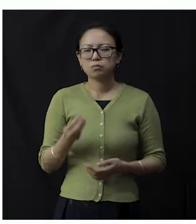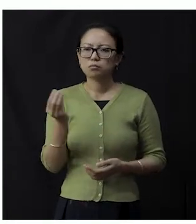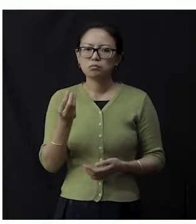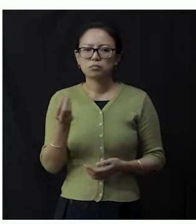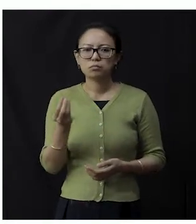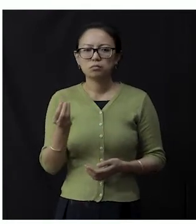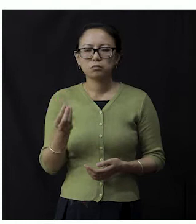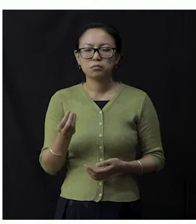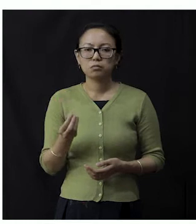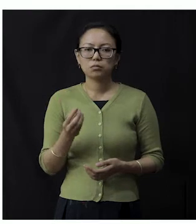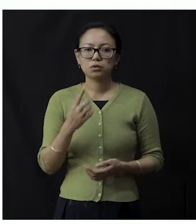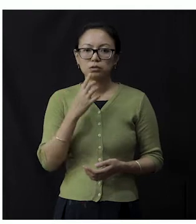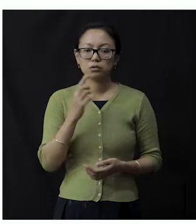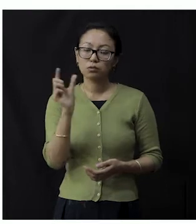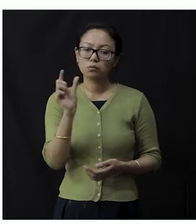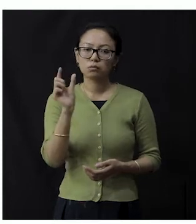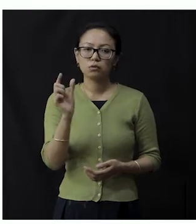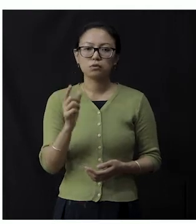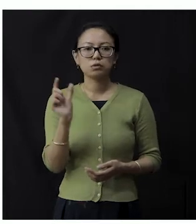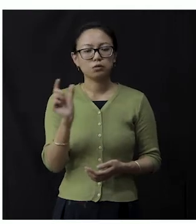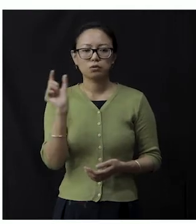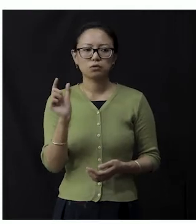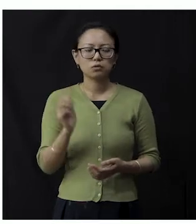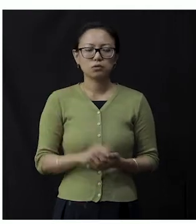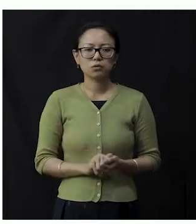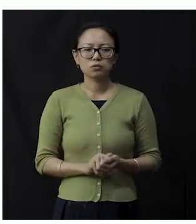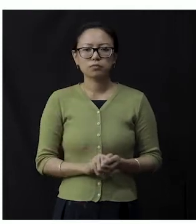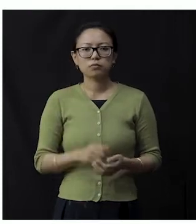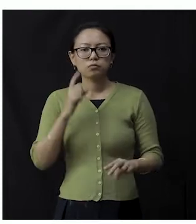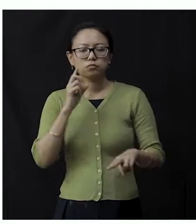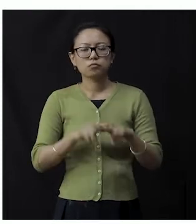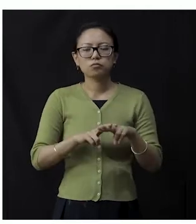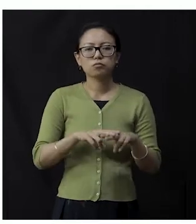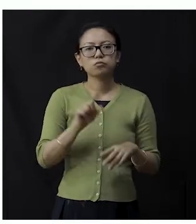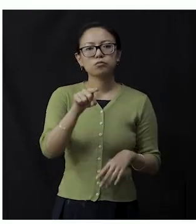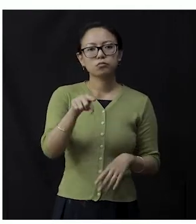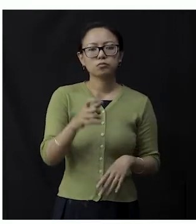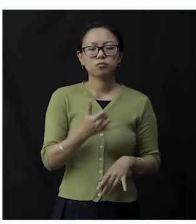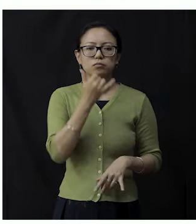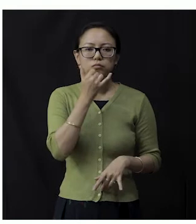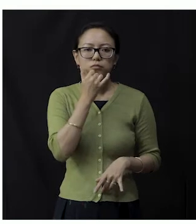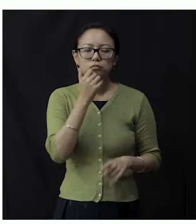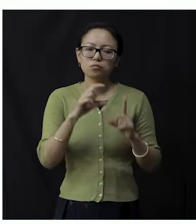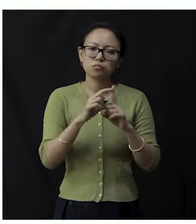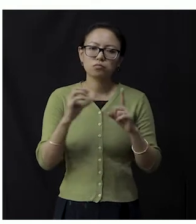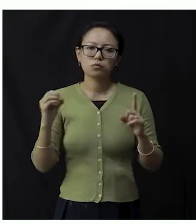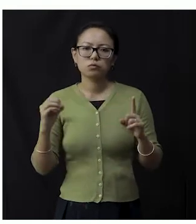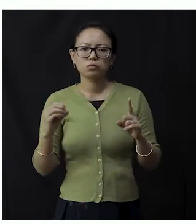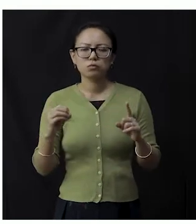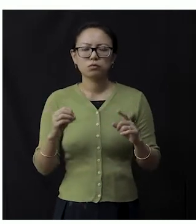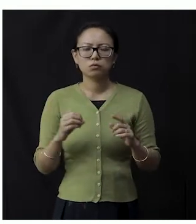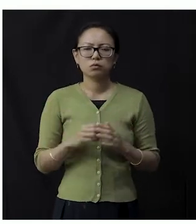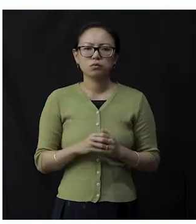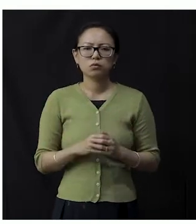please. Whenever you think you made a mistake, or you want to just end something and not fight on,